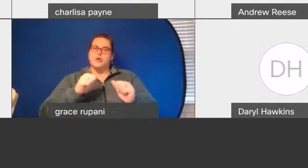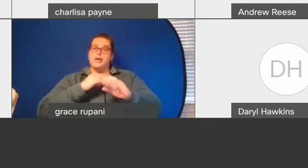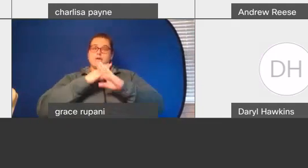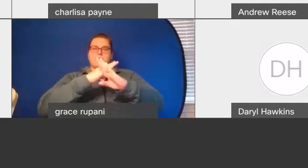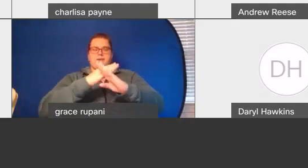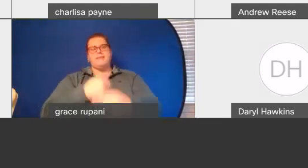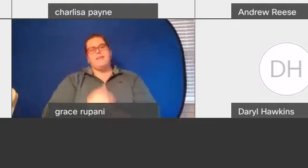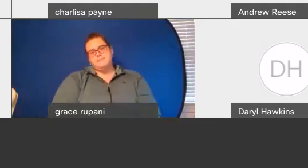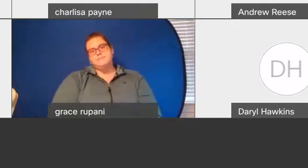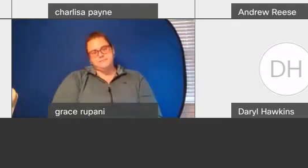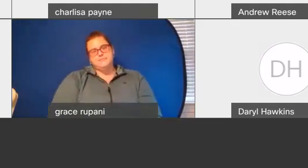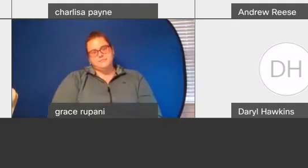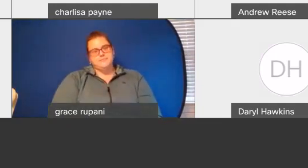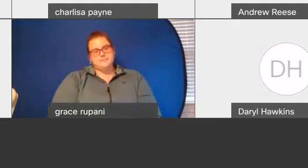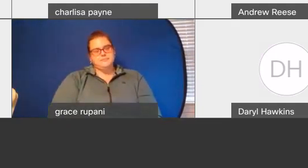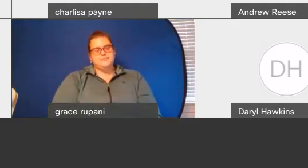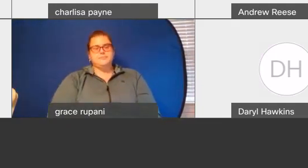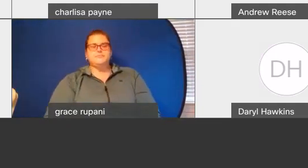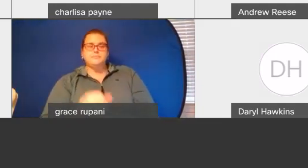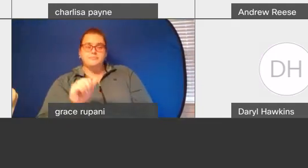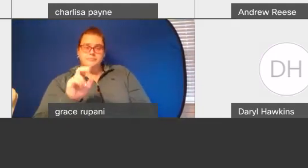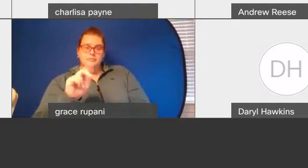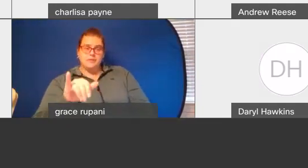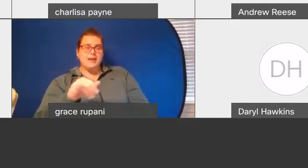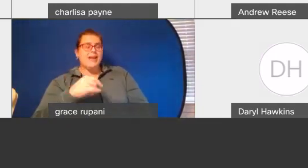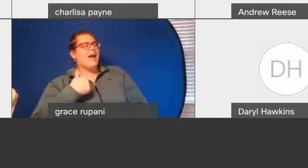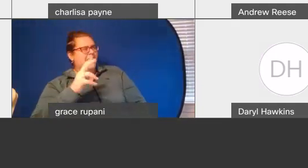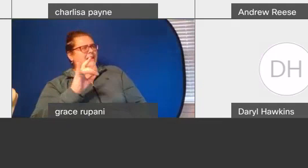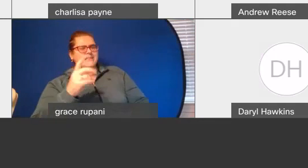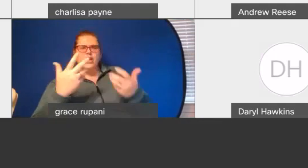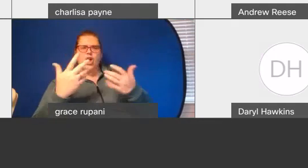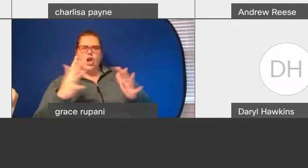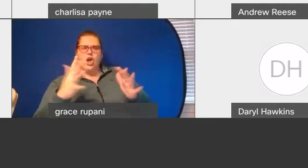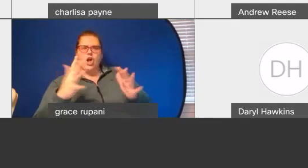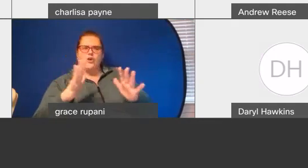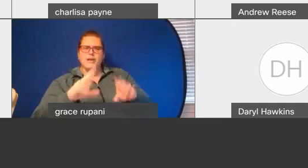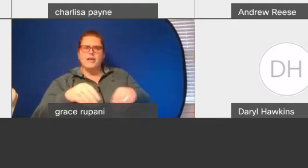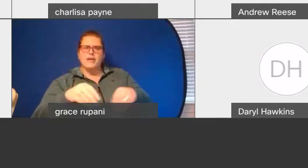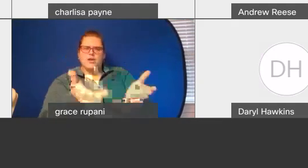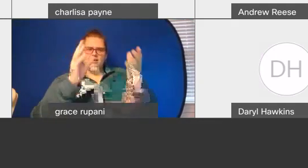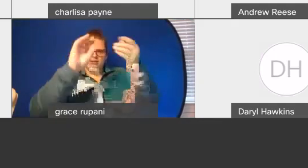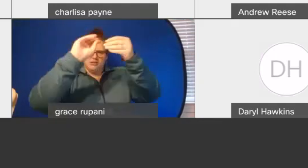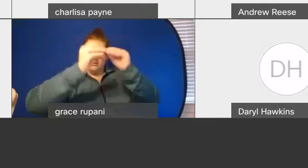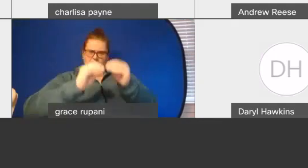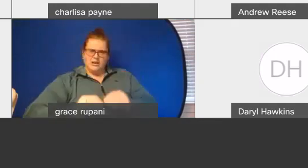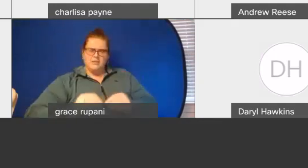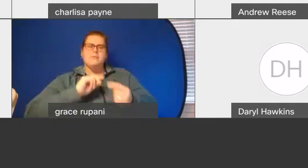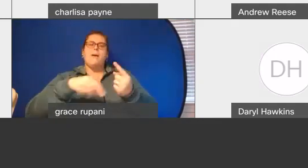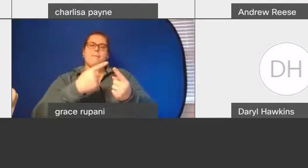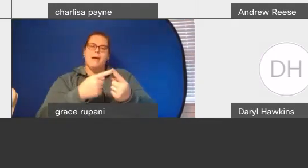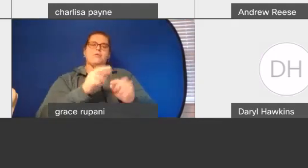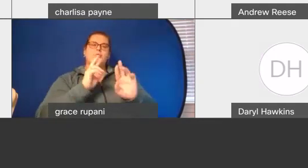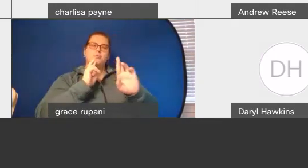And just so people are, I did provide the data about the settings of our reports